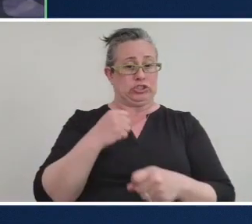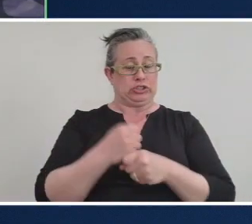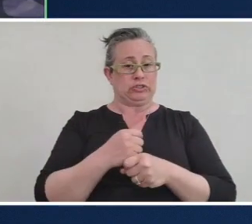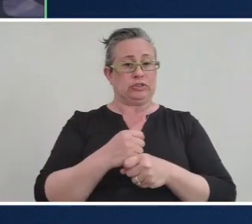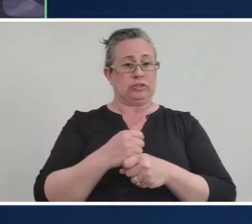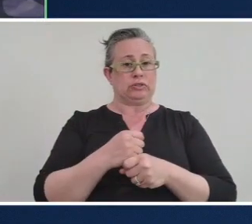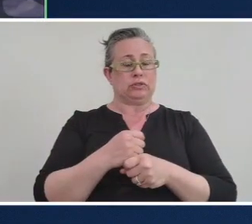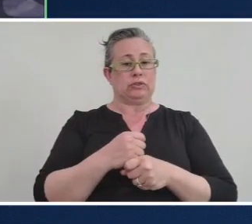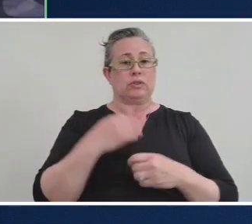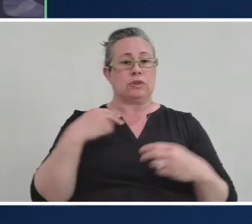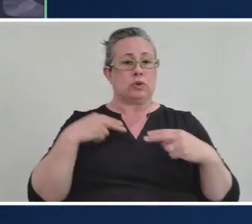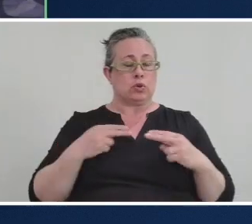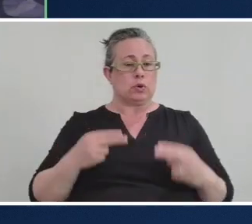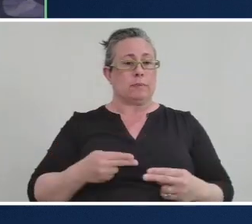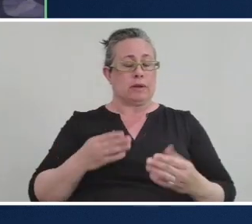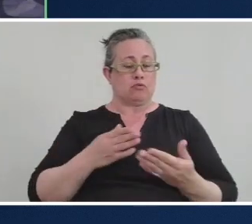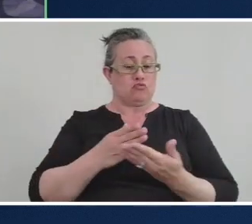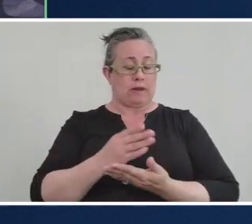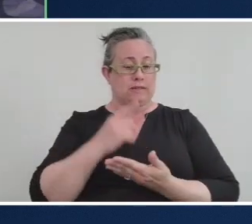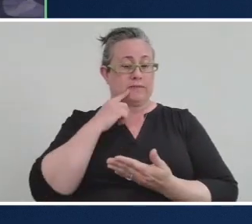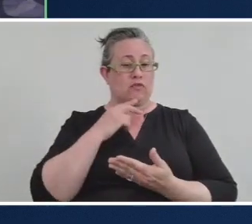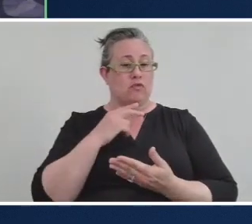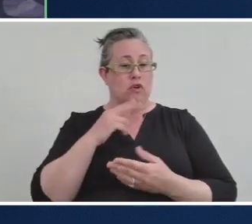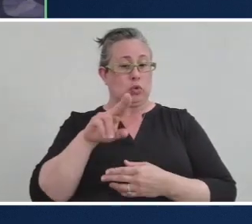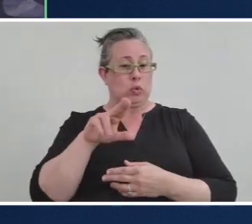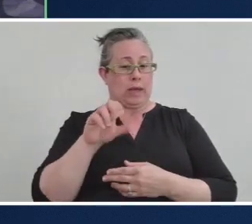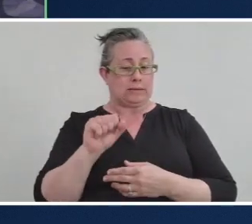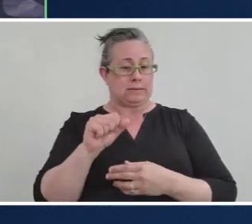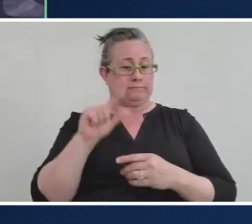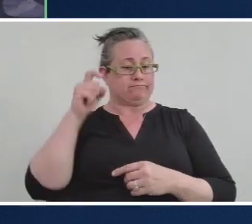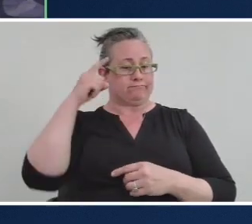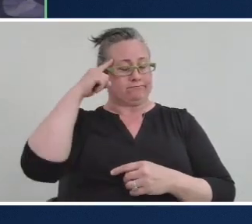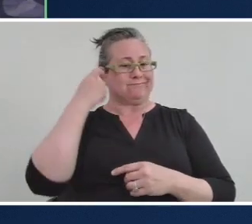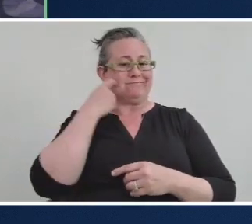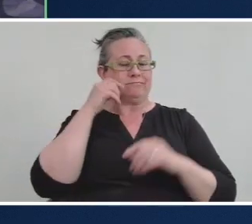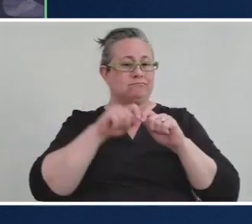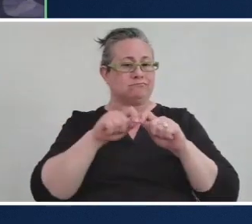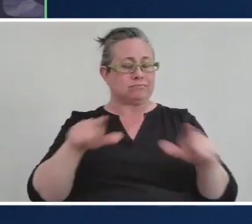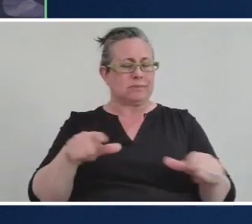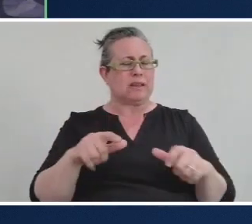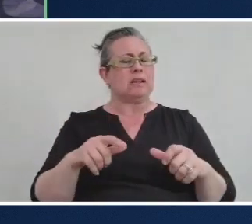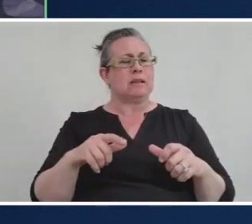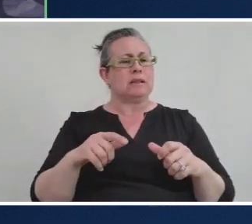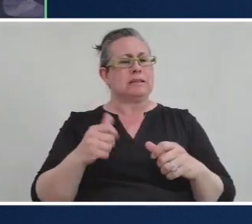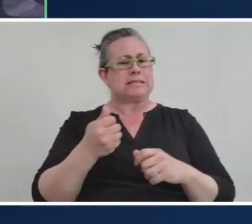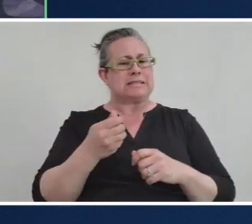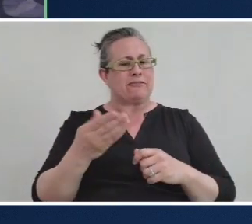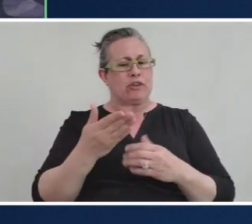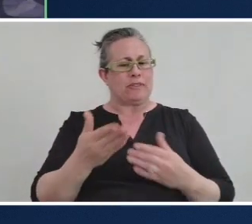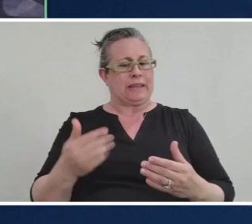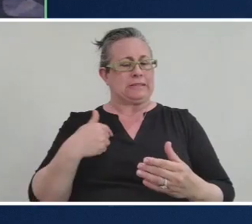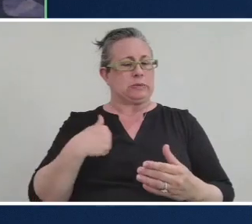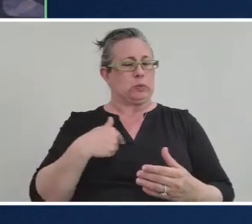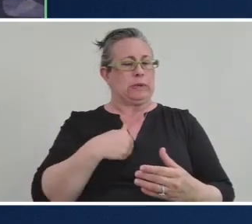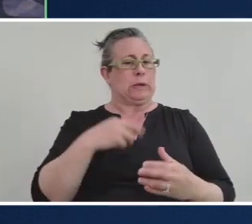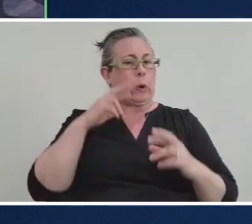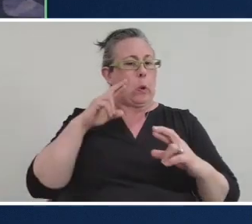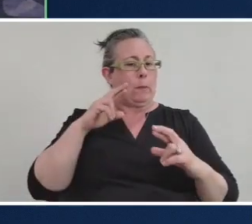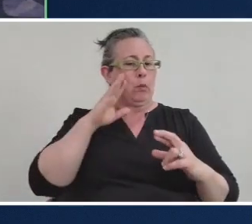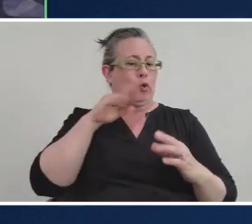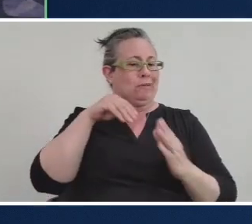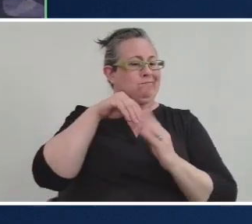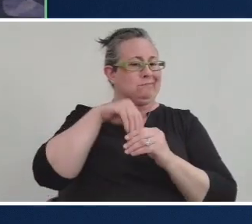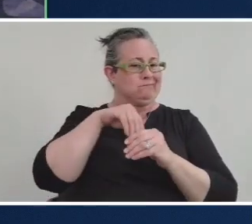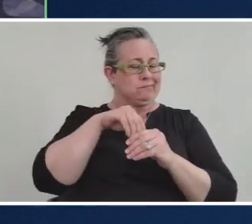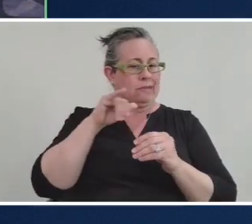U.S. government just released, right? I think implementing that in full force, there's a lot of things that I think several of us hoped would be there. That's fine. What